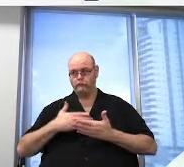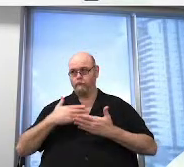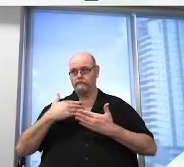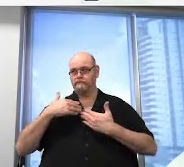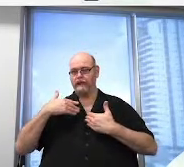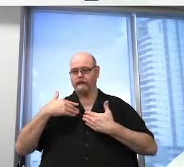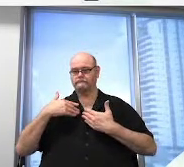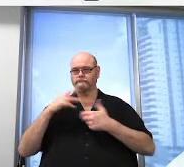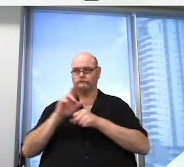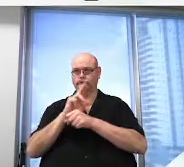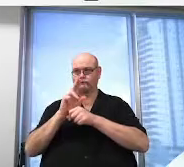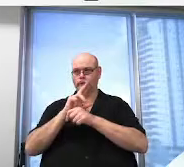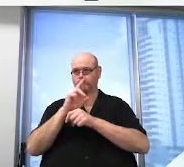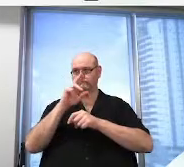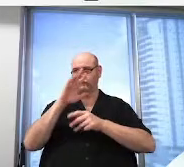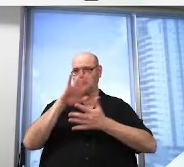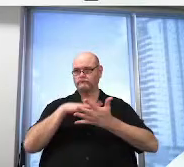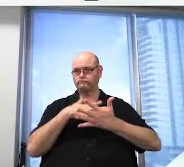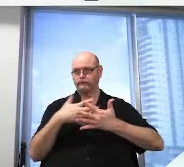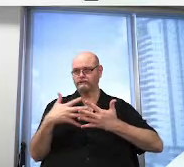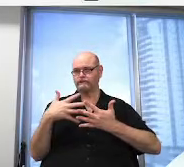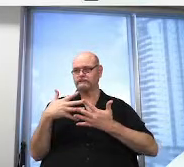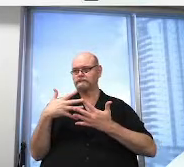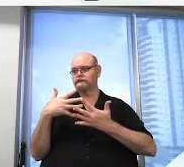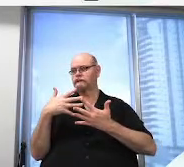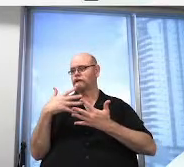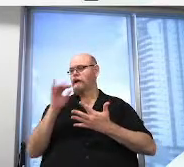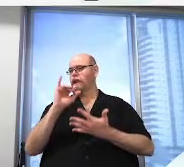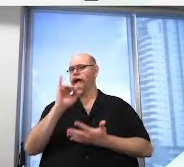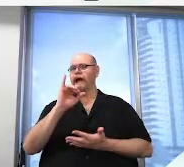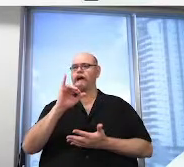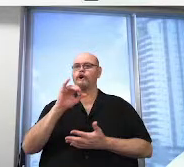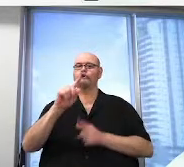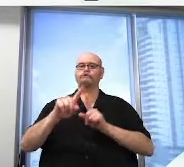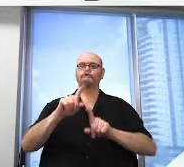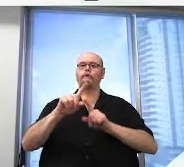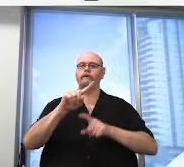utilize spreadsheets,